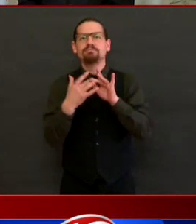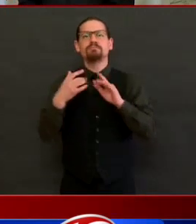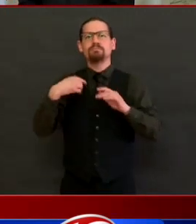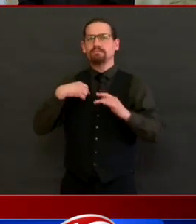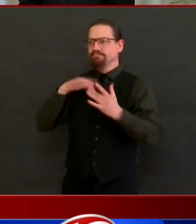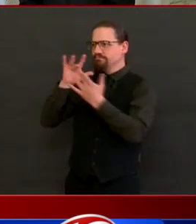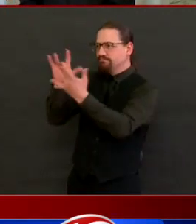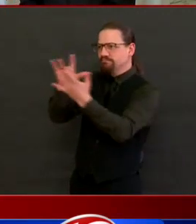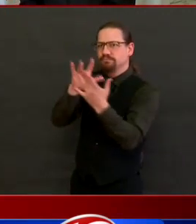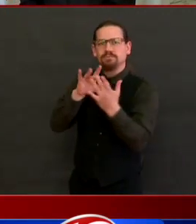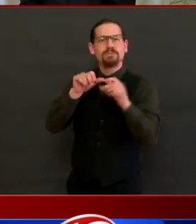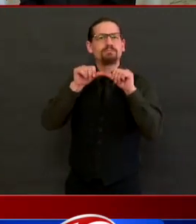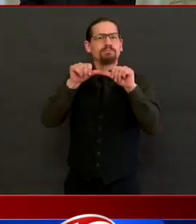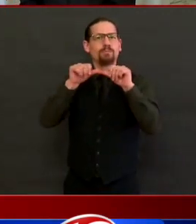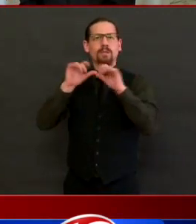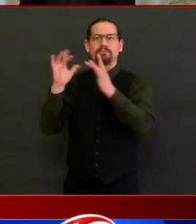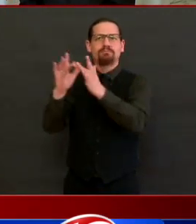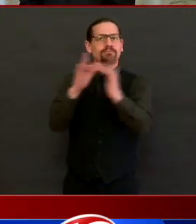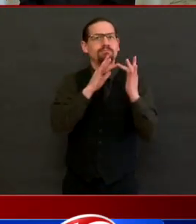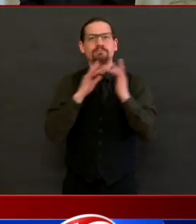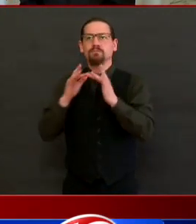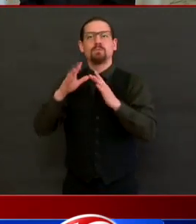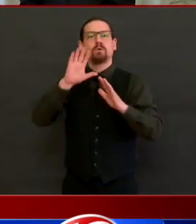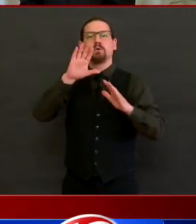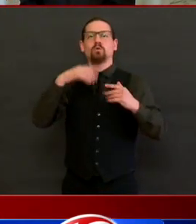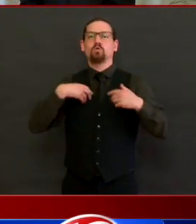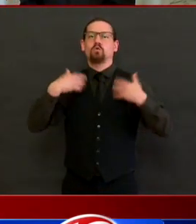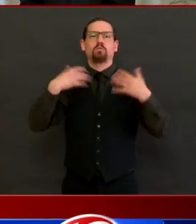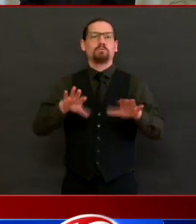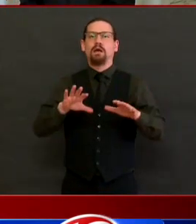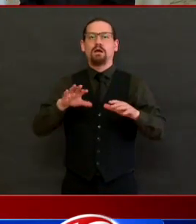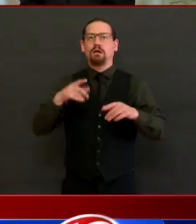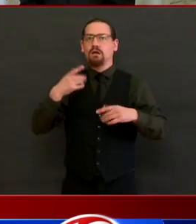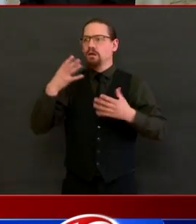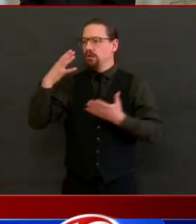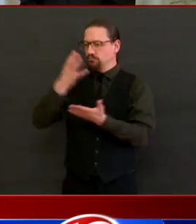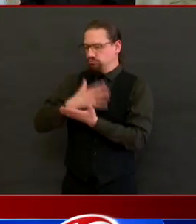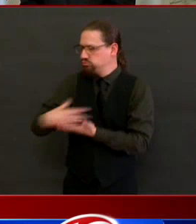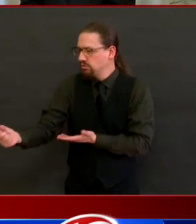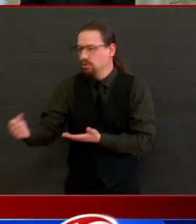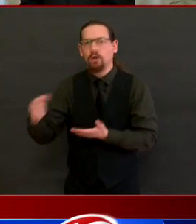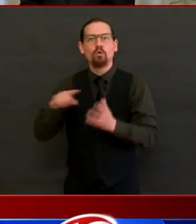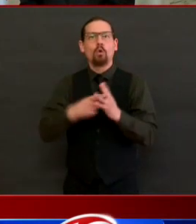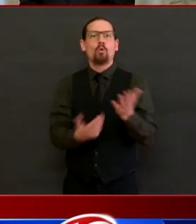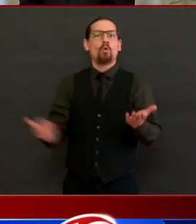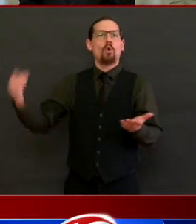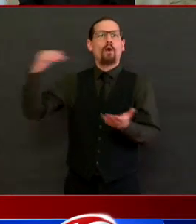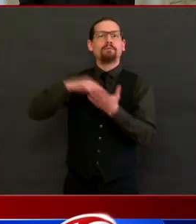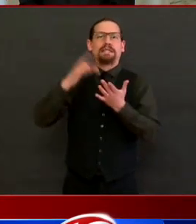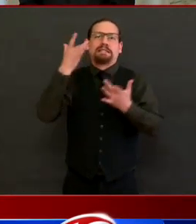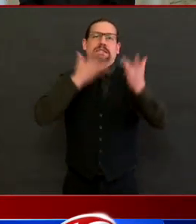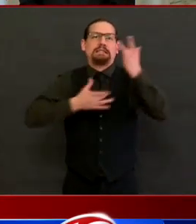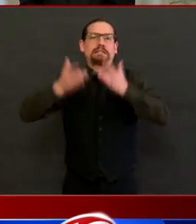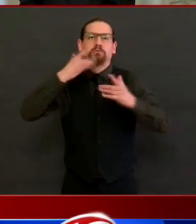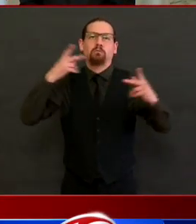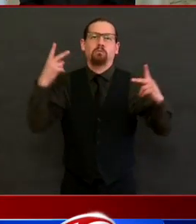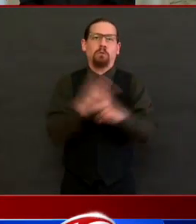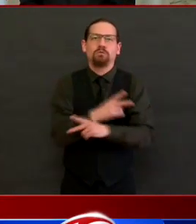crisis. I neglected to mention something on the quarantine and isolation, so I'd like to go back to